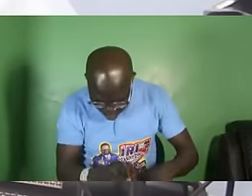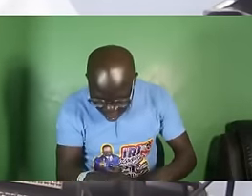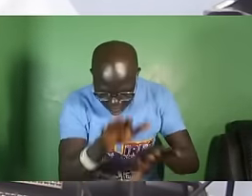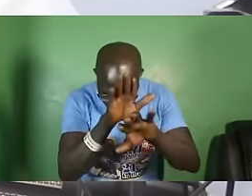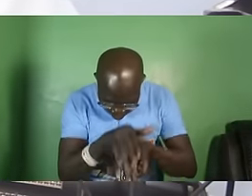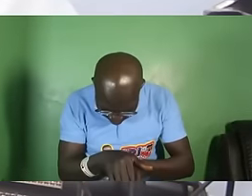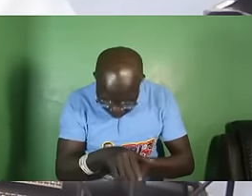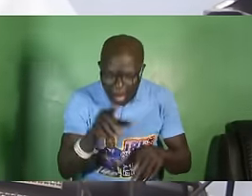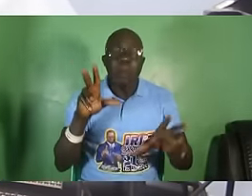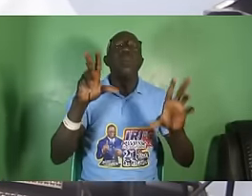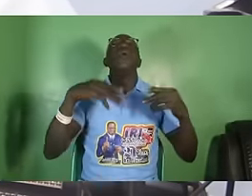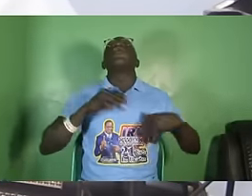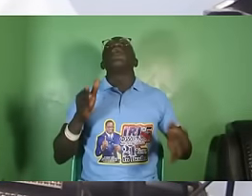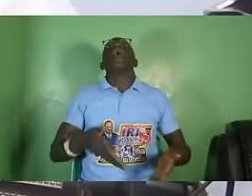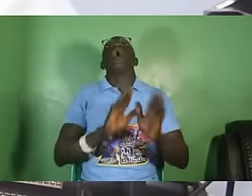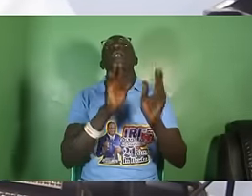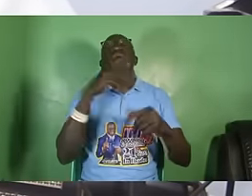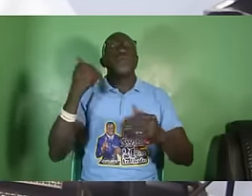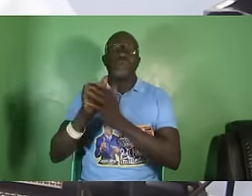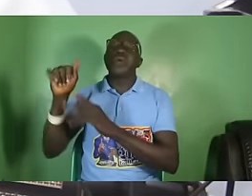king. They will bow.